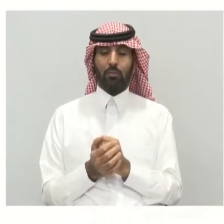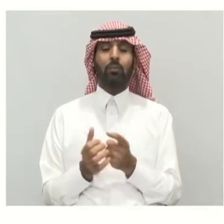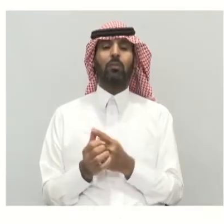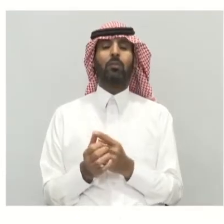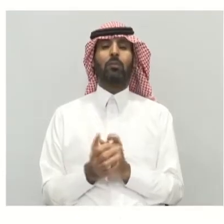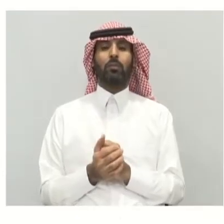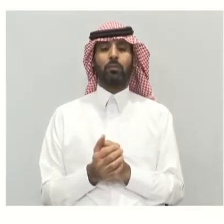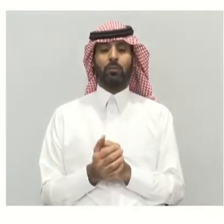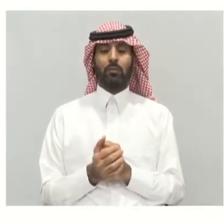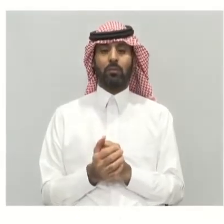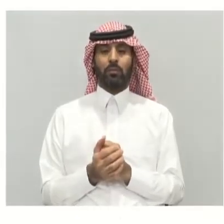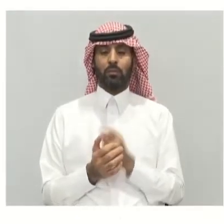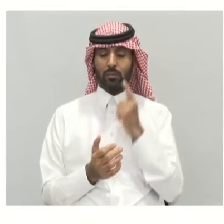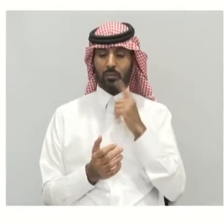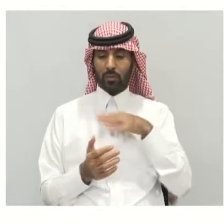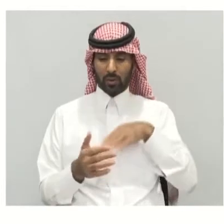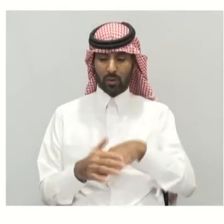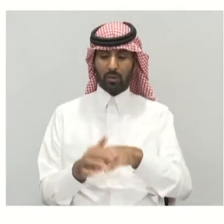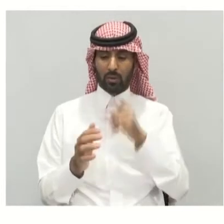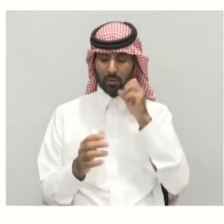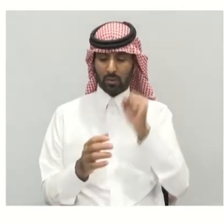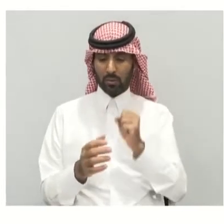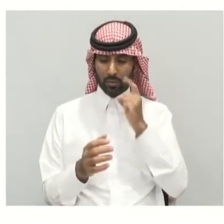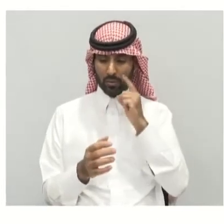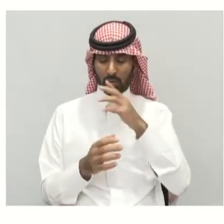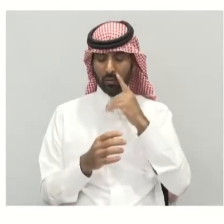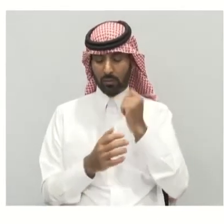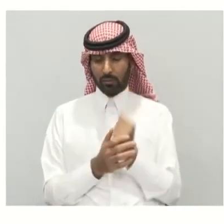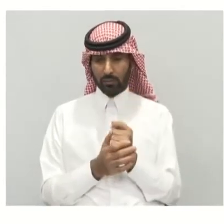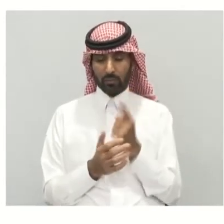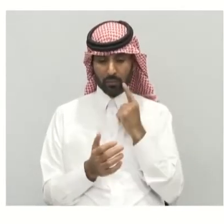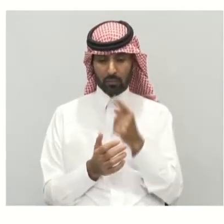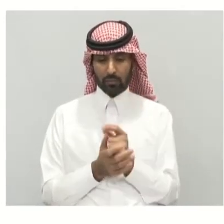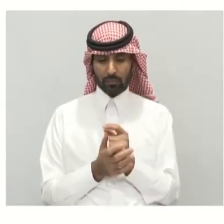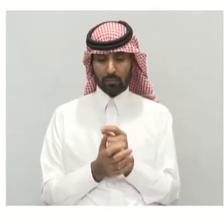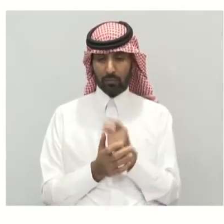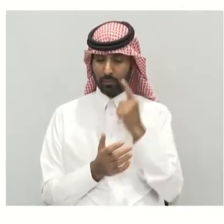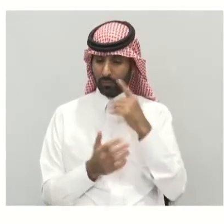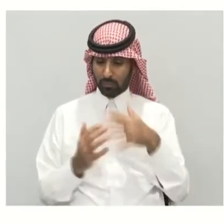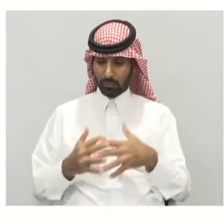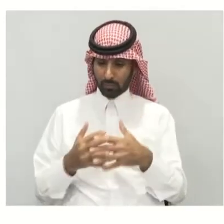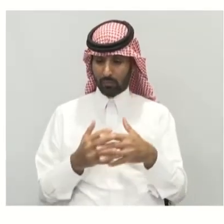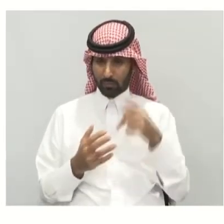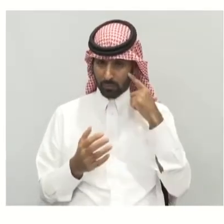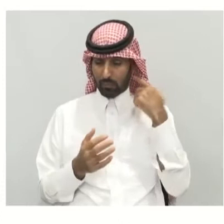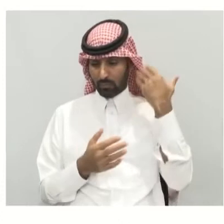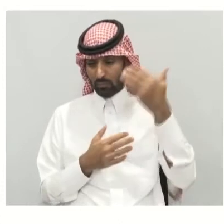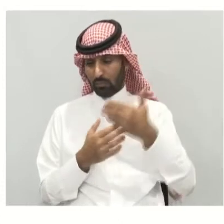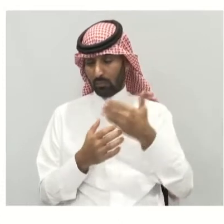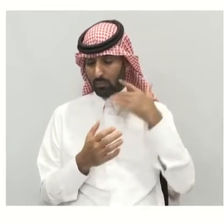one. Skydiving, flying high in the Rockies, USA. Have you ever dreamed of